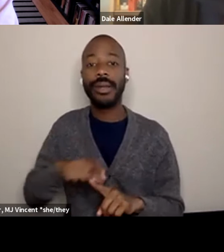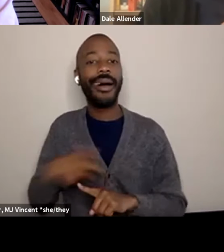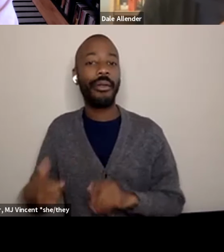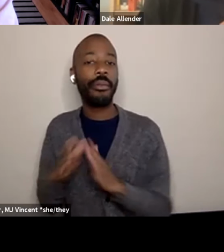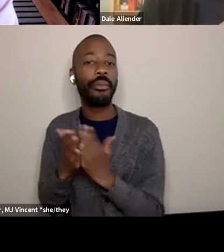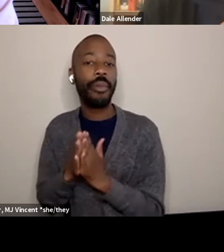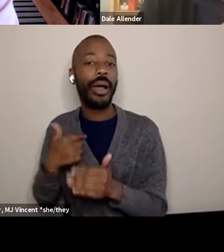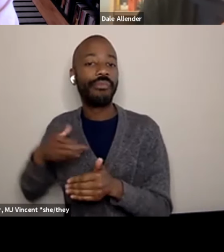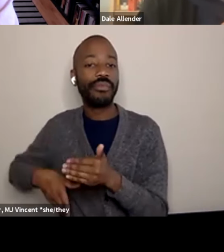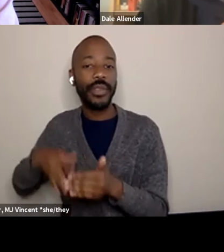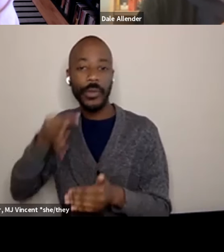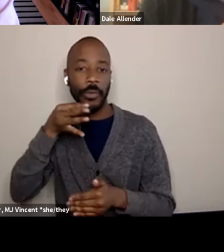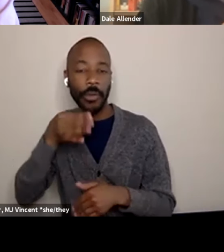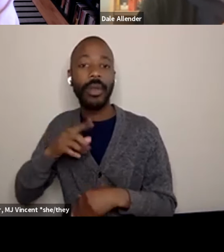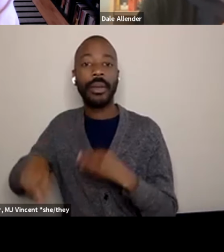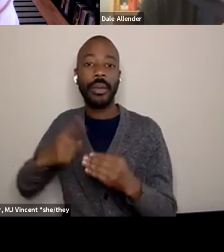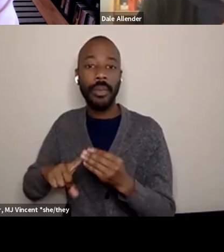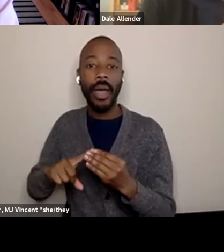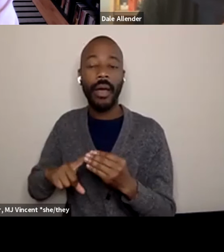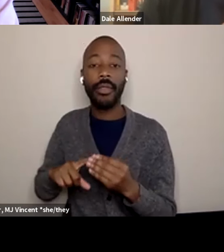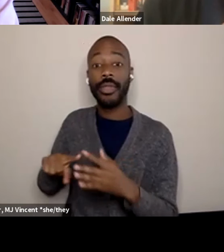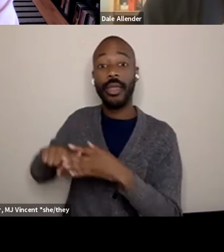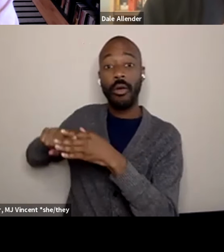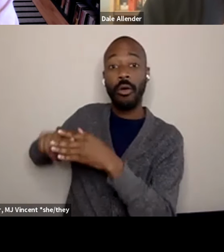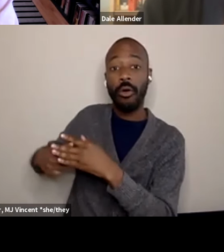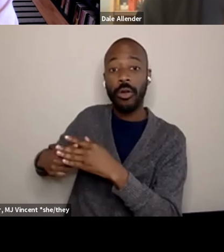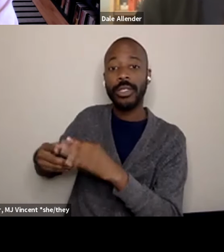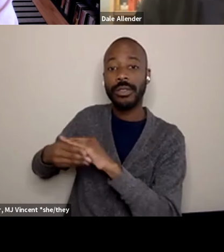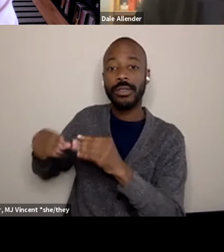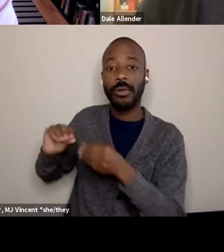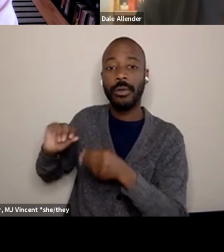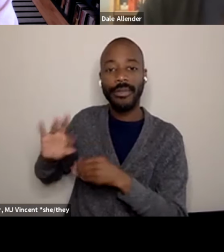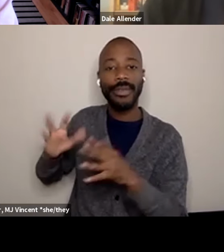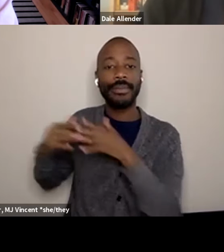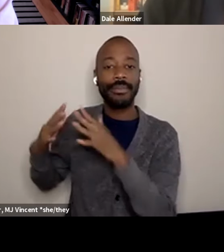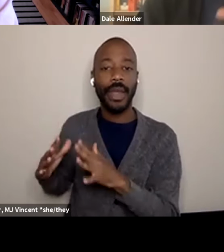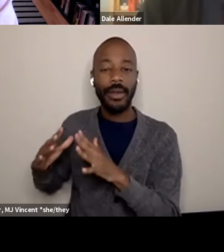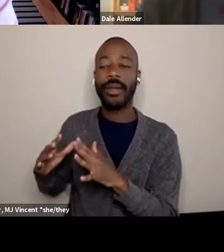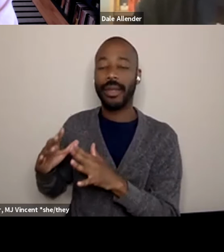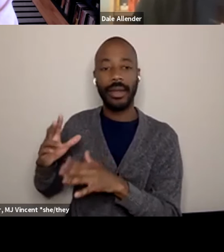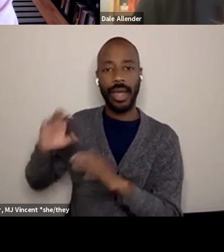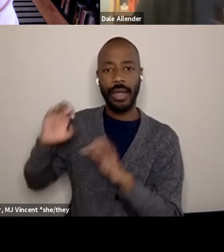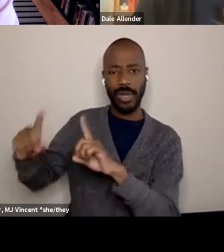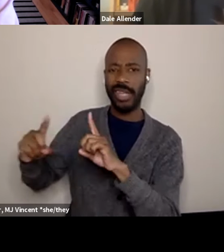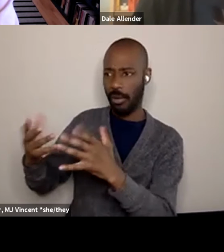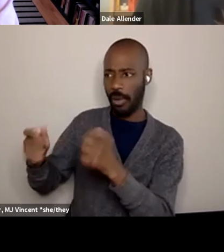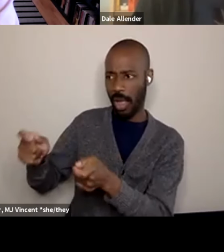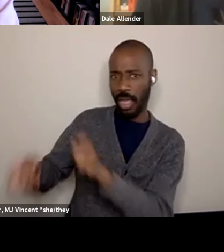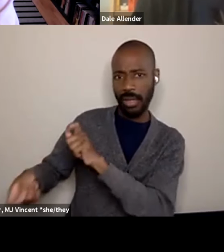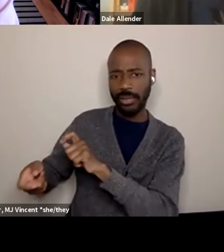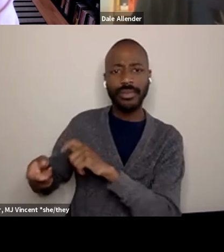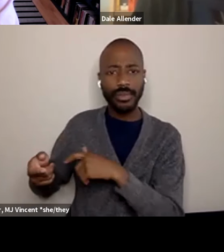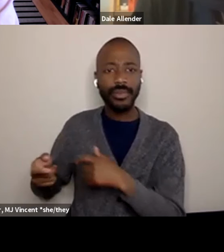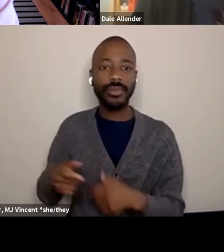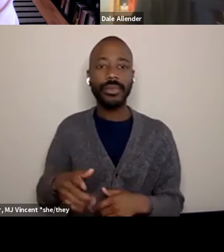about revising the origin story of American education. So looking at the relationship between Black education,